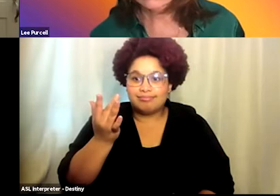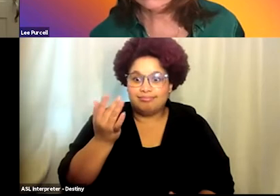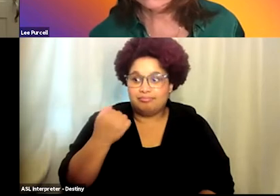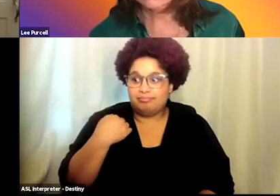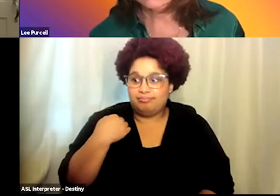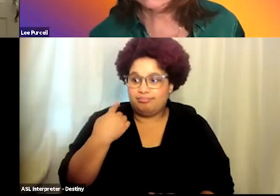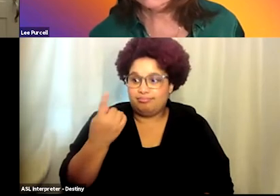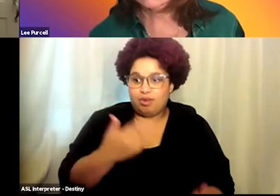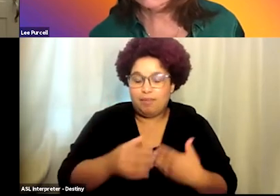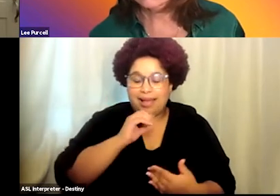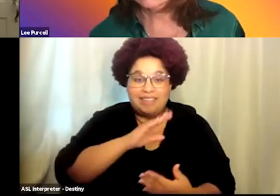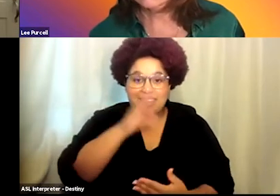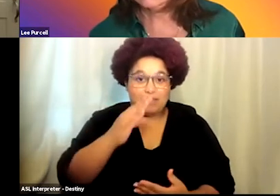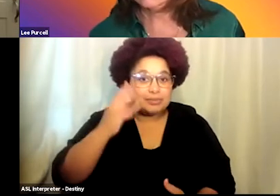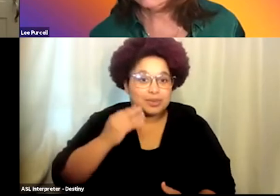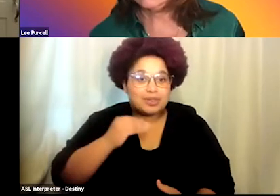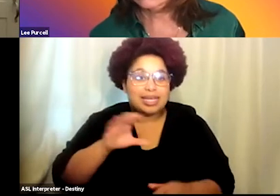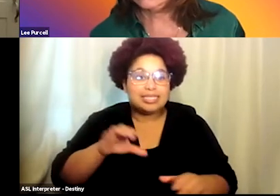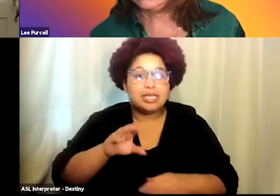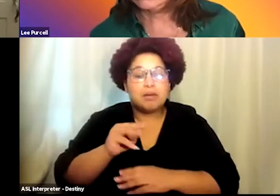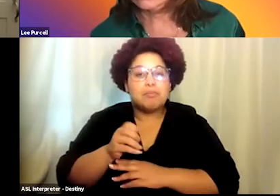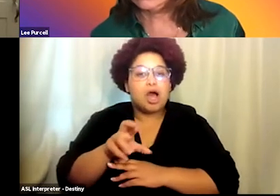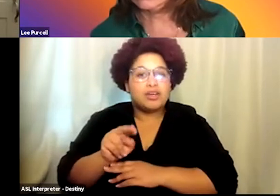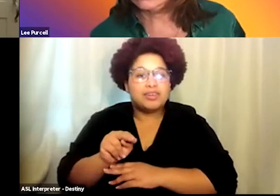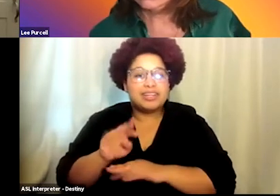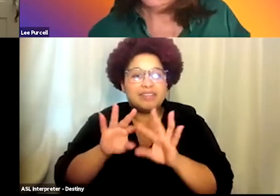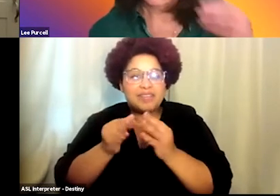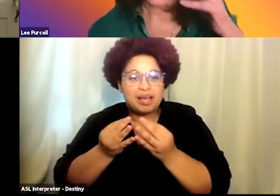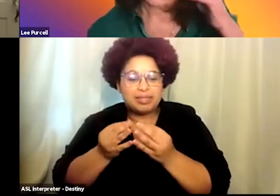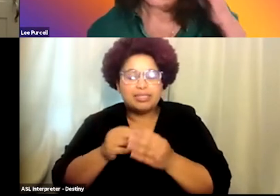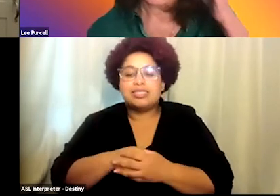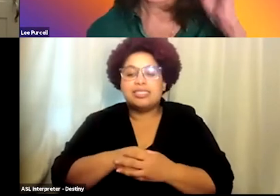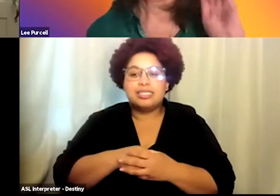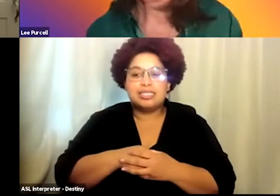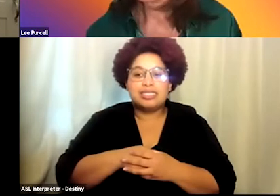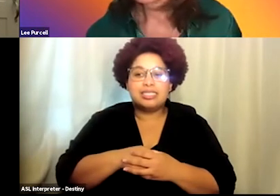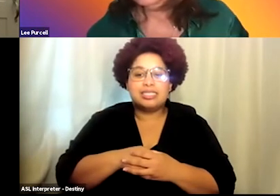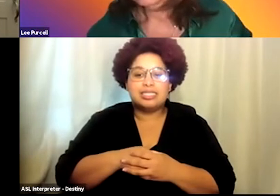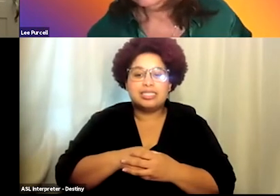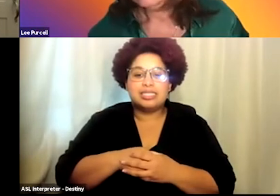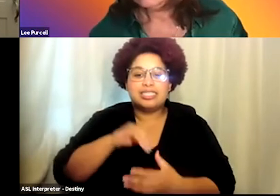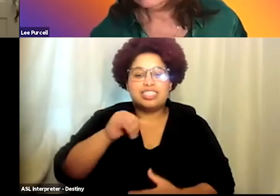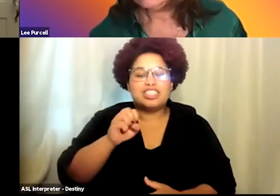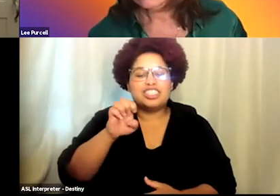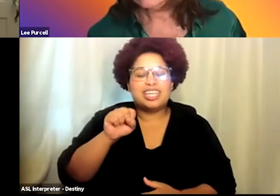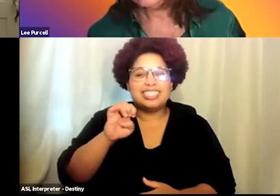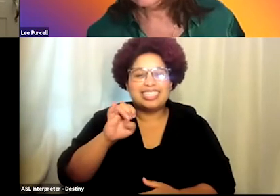matter how old I was, is I did a Modern Family, and as Jesse Tyler